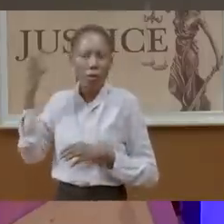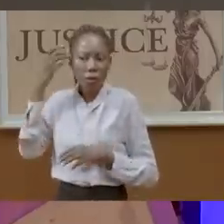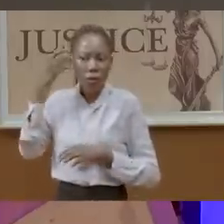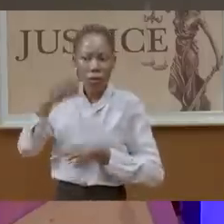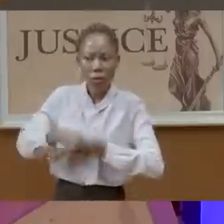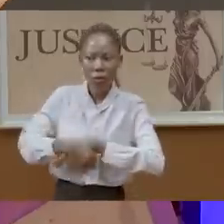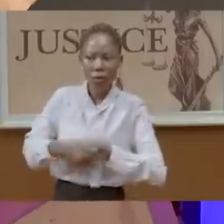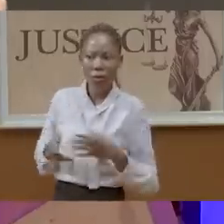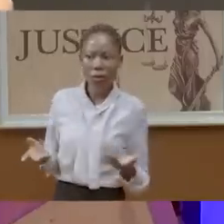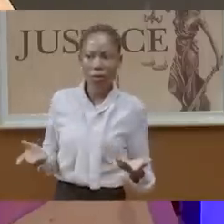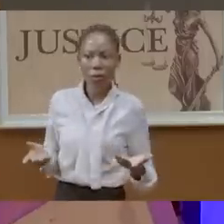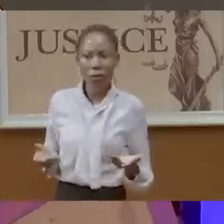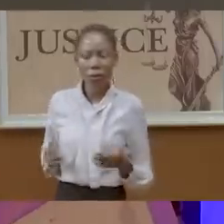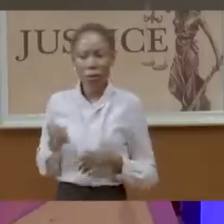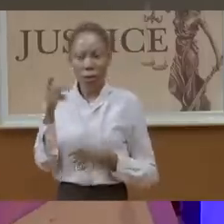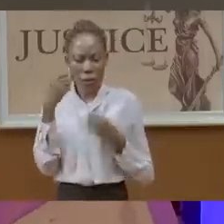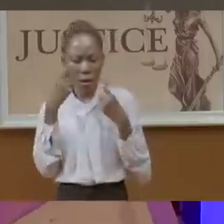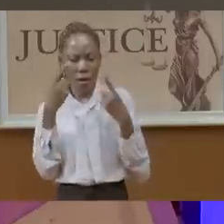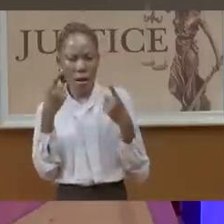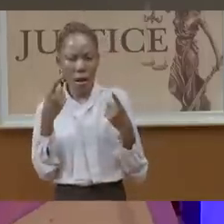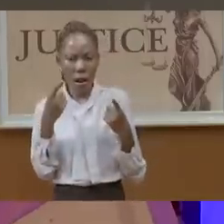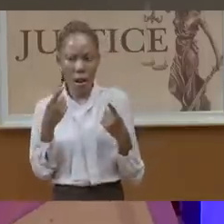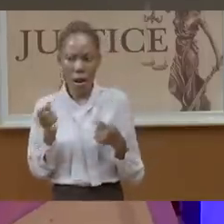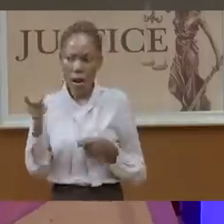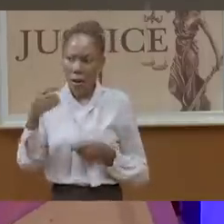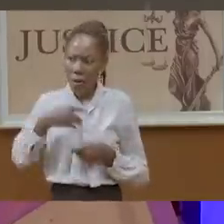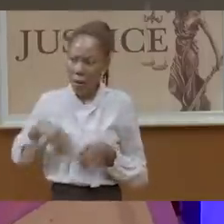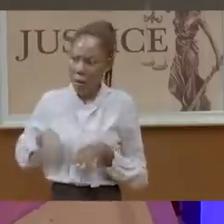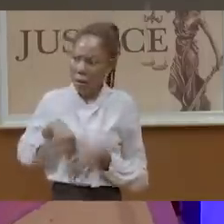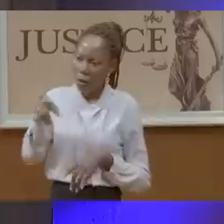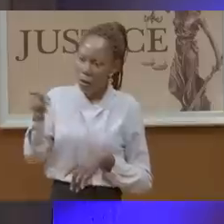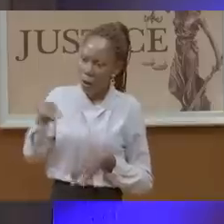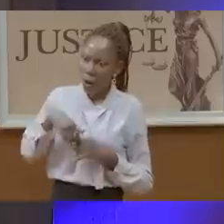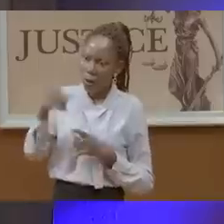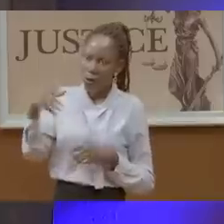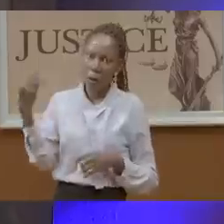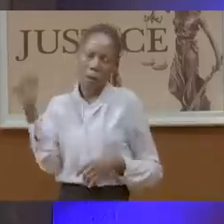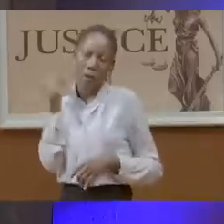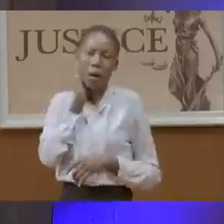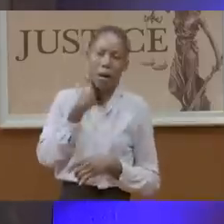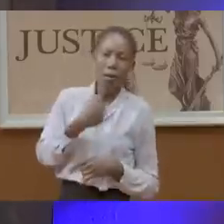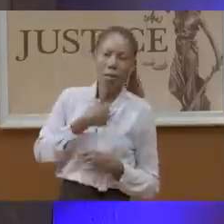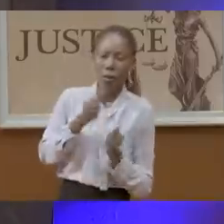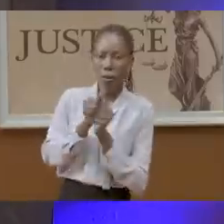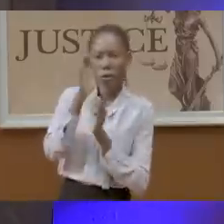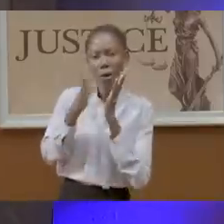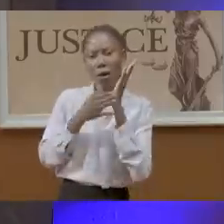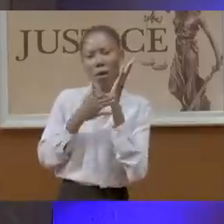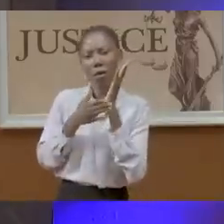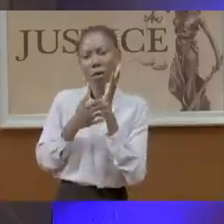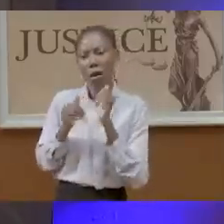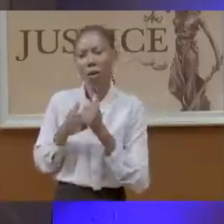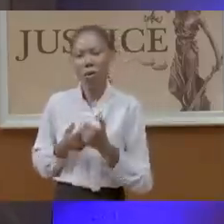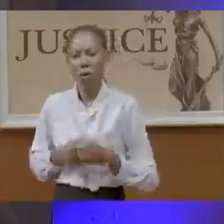time in my life, I was like, is this the person I married? I ran out. I didn't sleep home. They took me out. I didn't sleep home that night. I